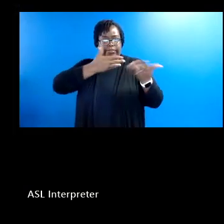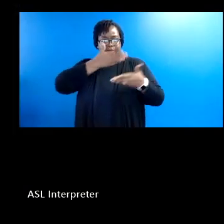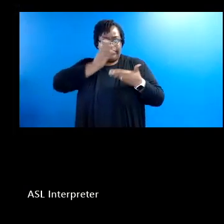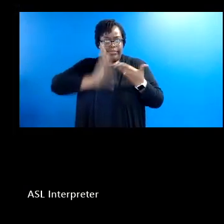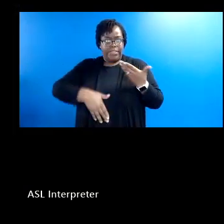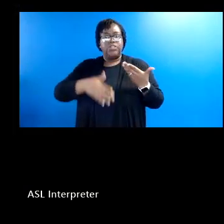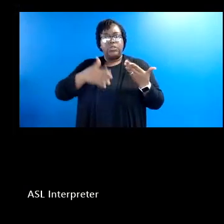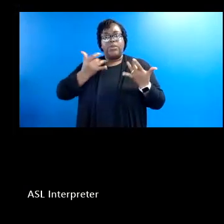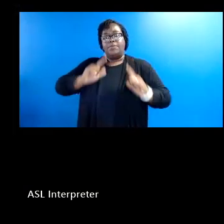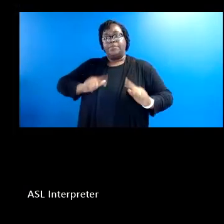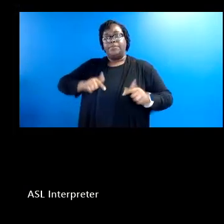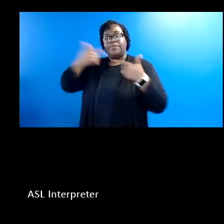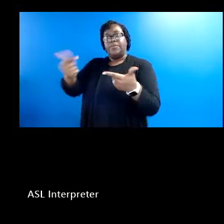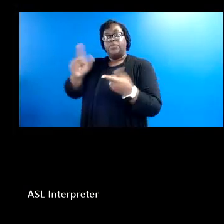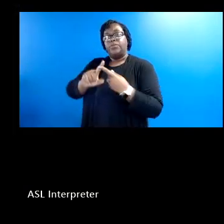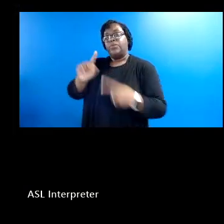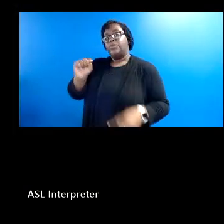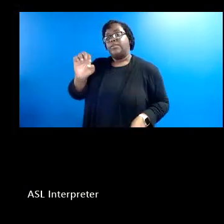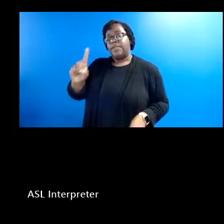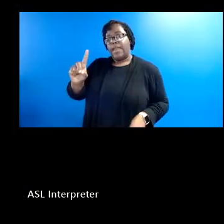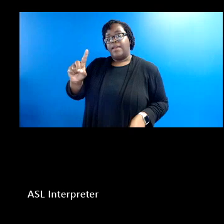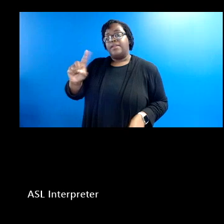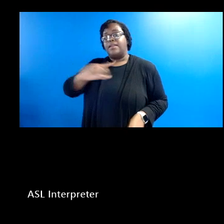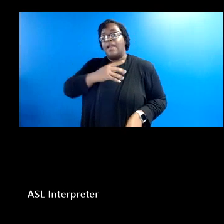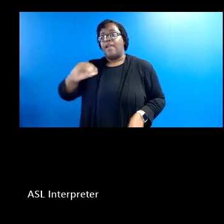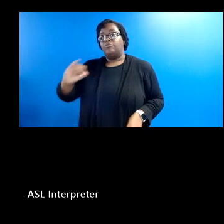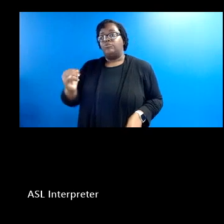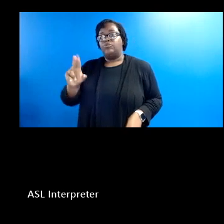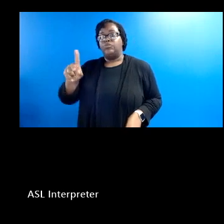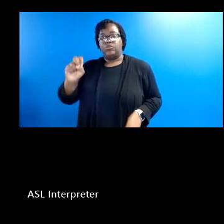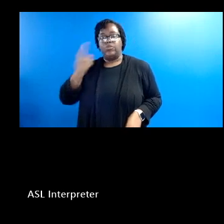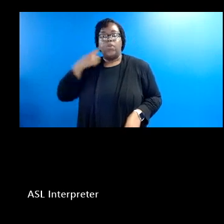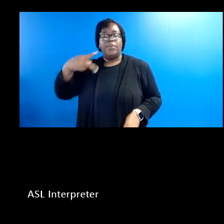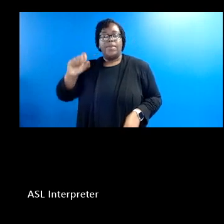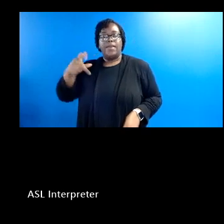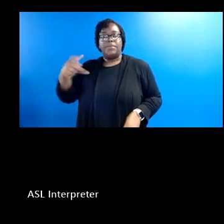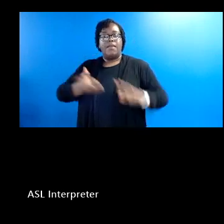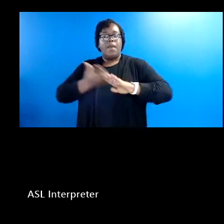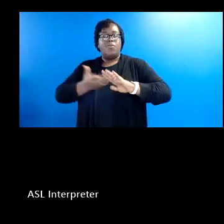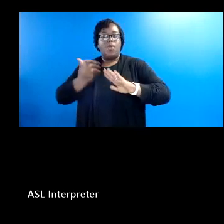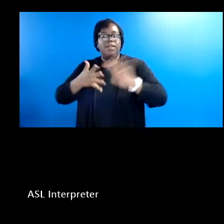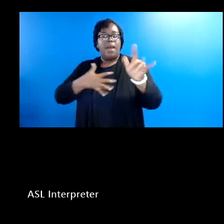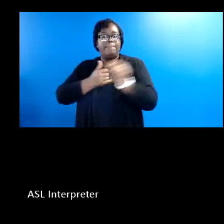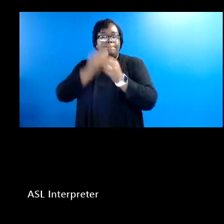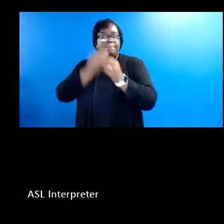over to Ted Gribble and Jude Schneider for a PSPS operations update.